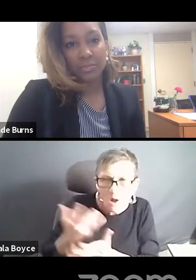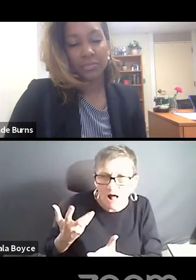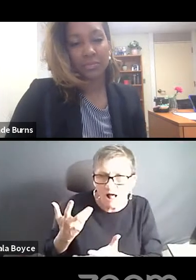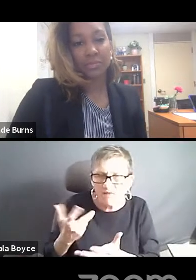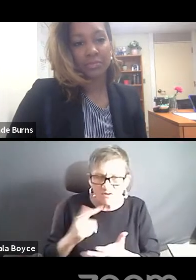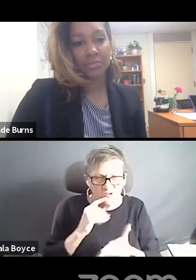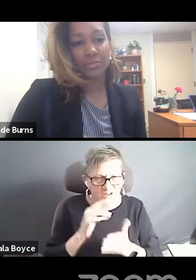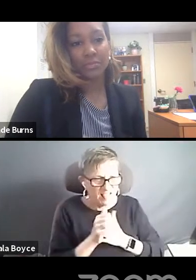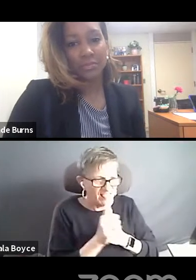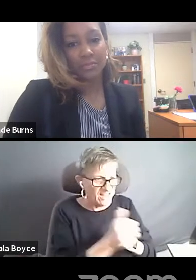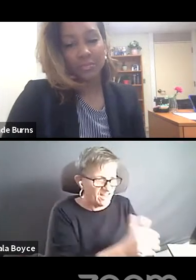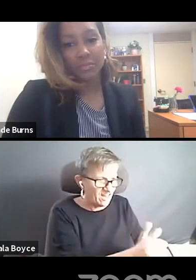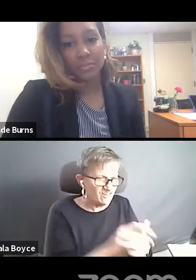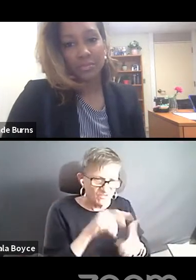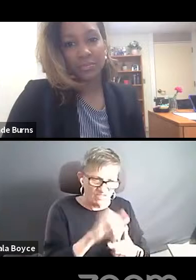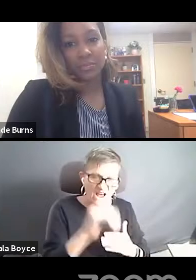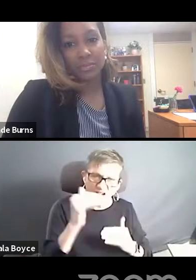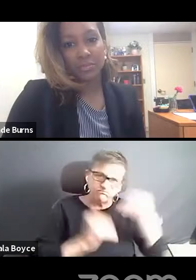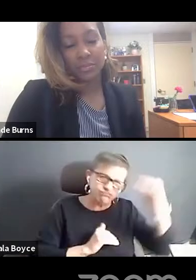has led to some of these disparities.